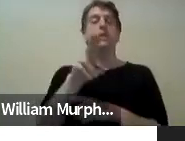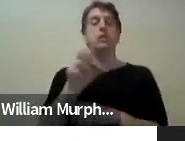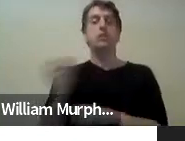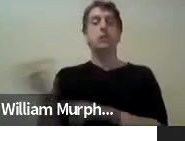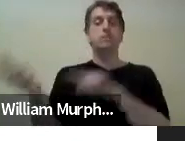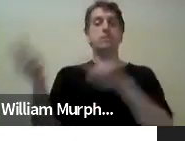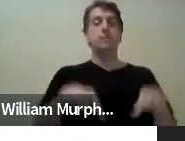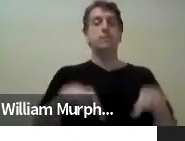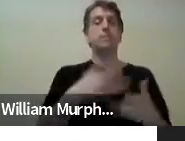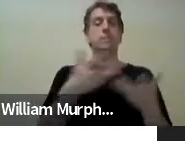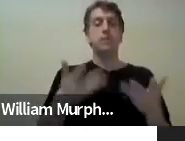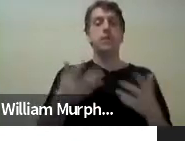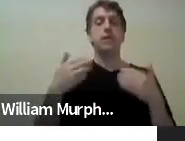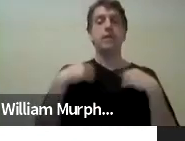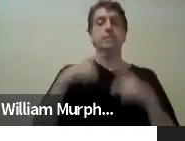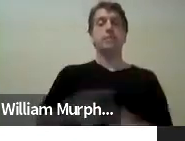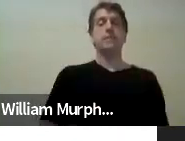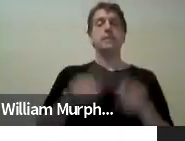each culture will view